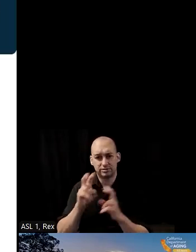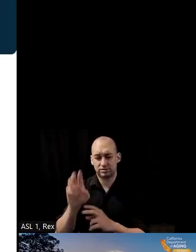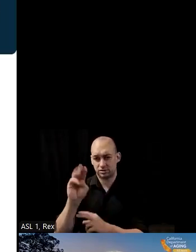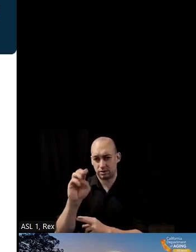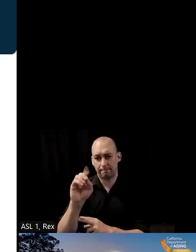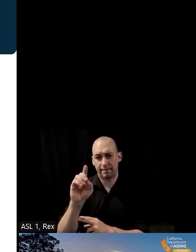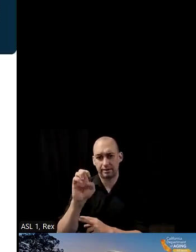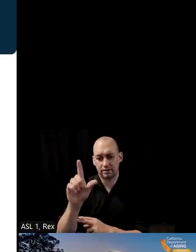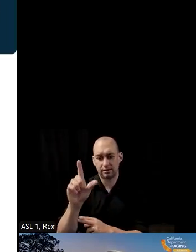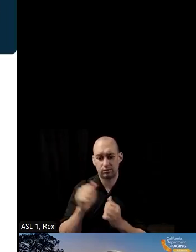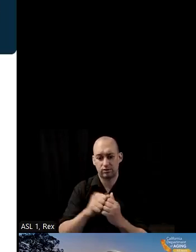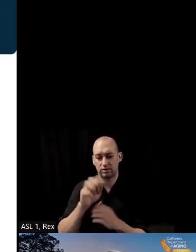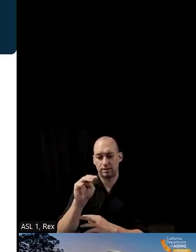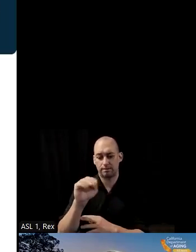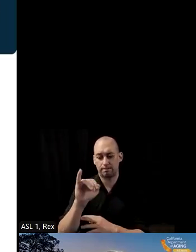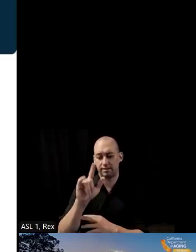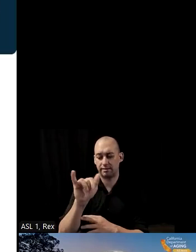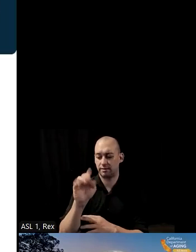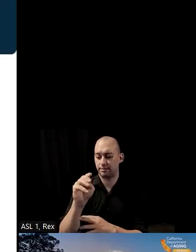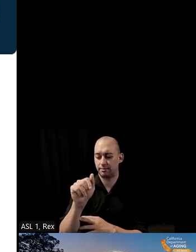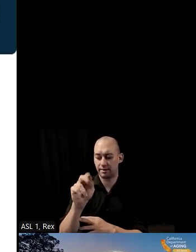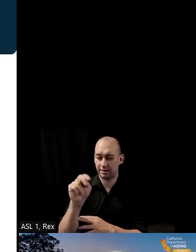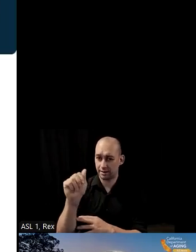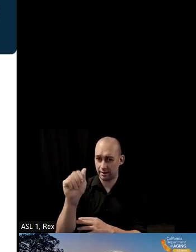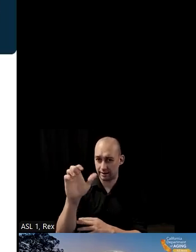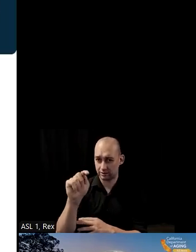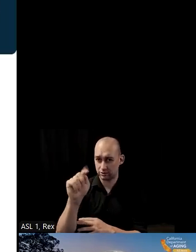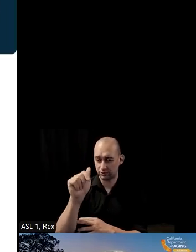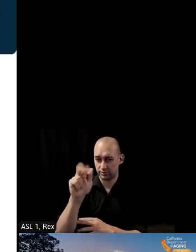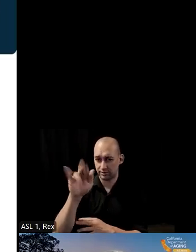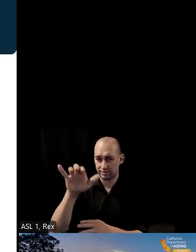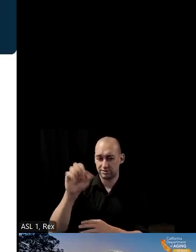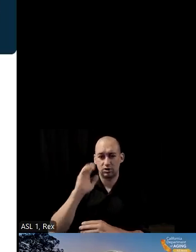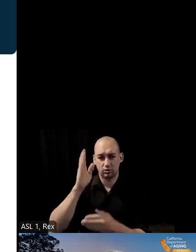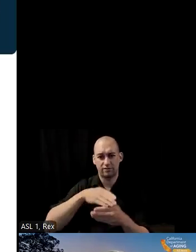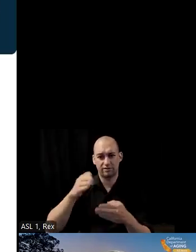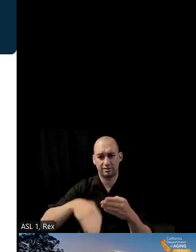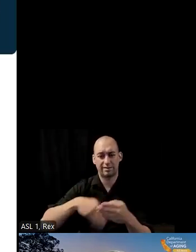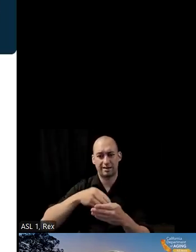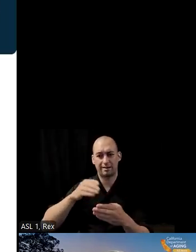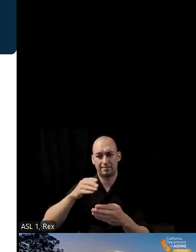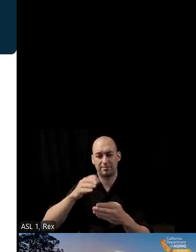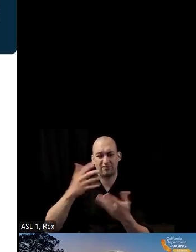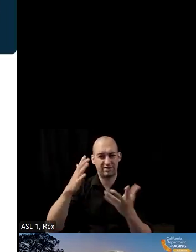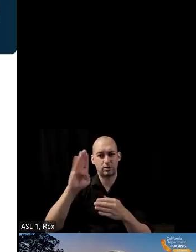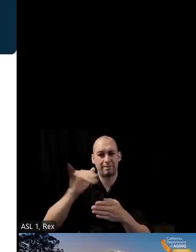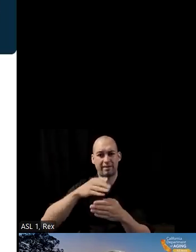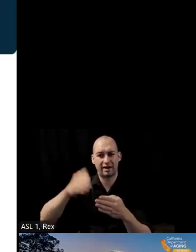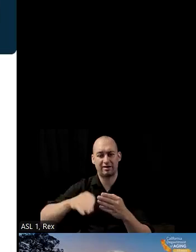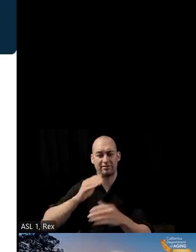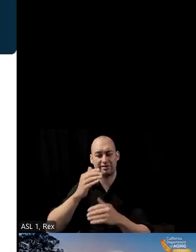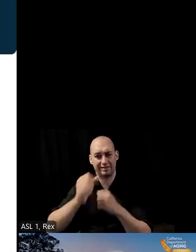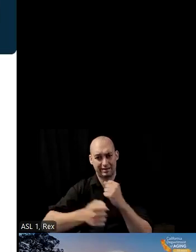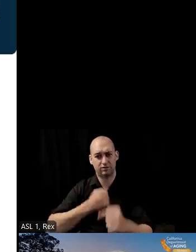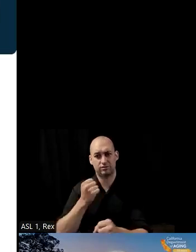with Milliman Actuaries, and we're going to be done with that, I think, by the end of the year. And we have had